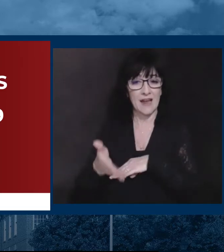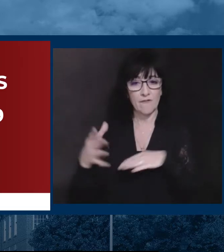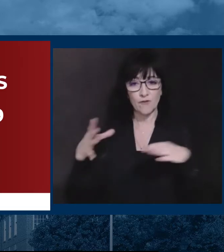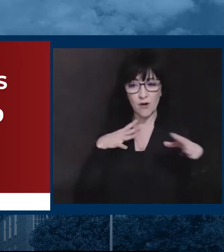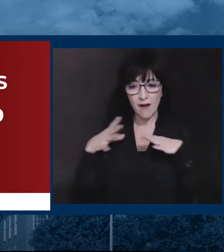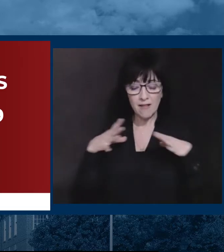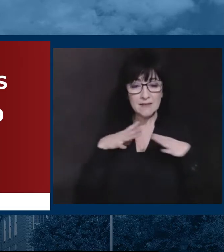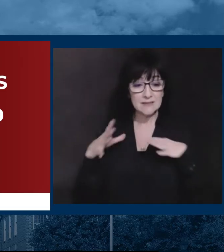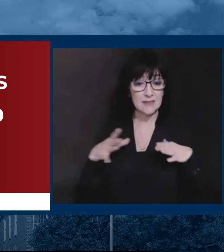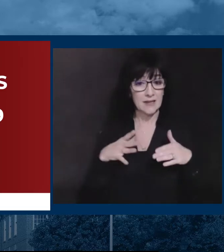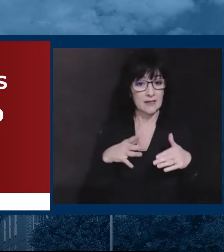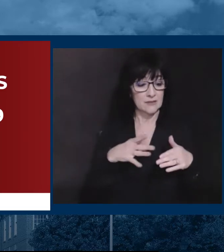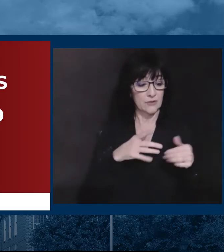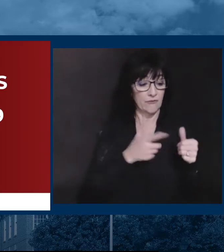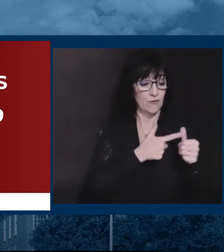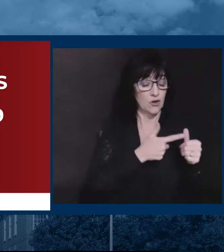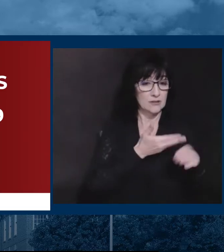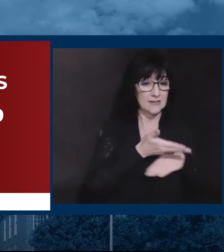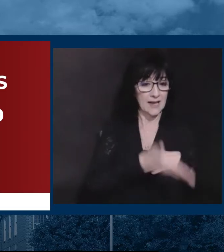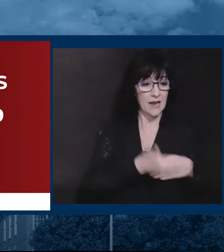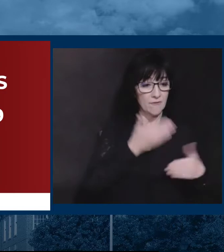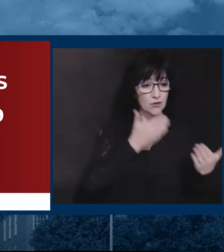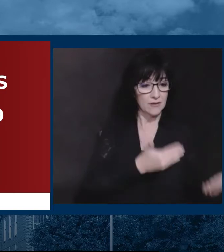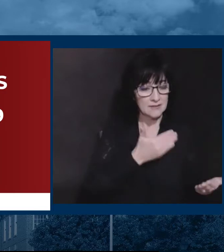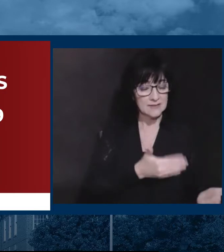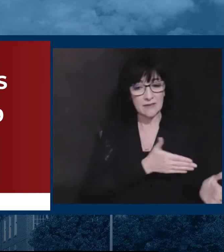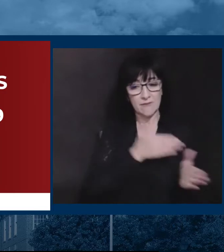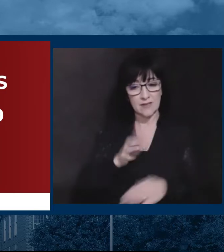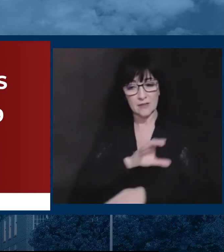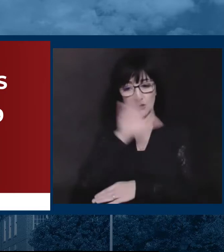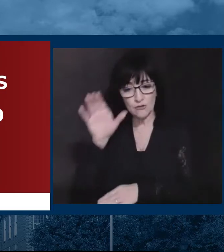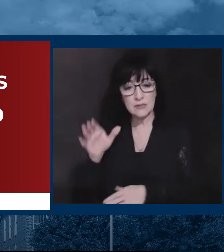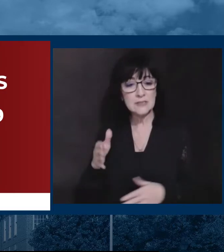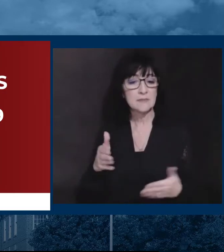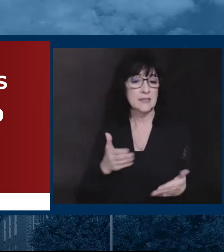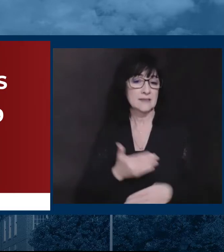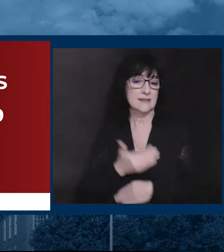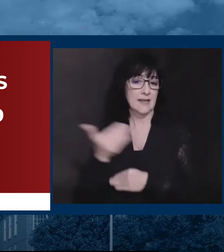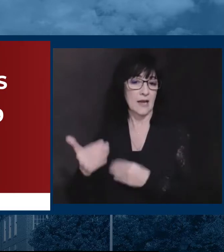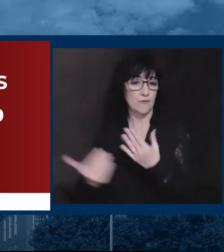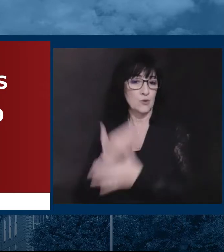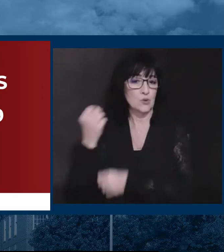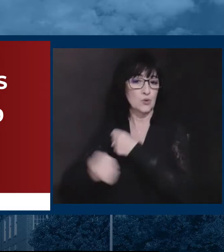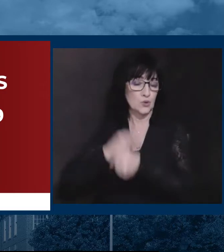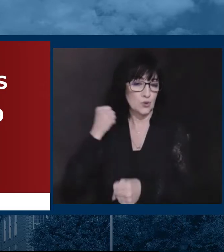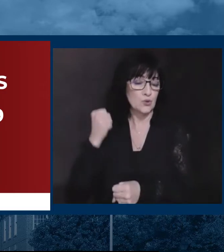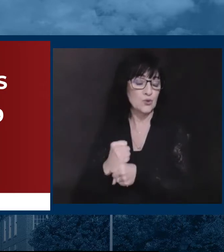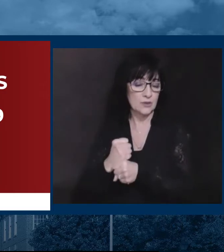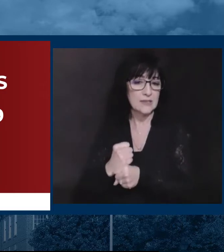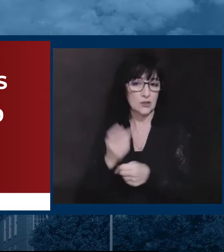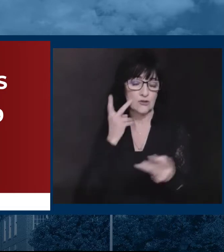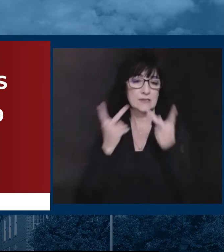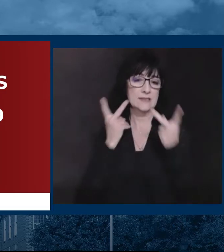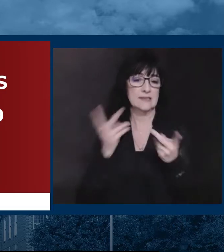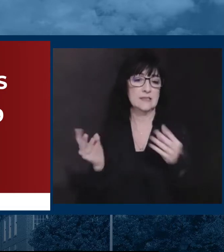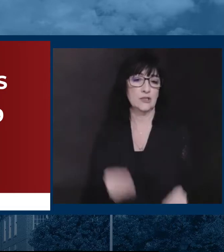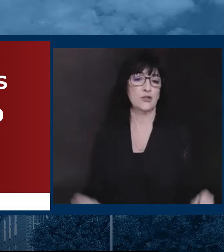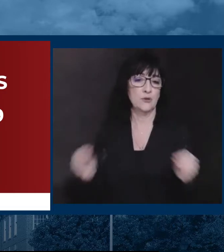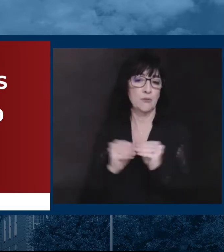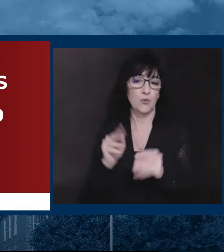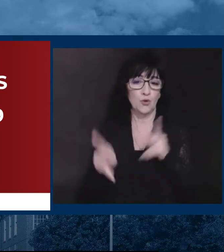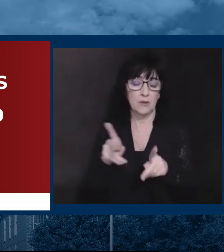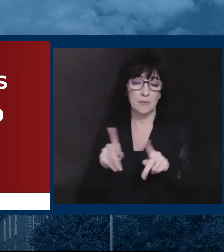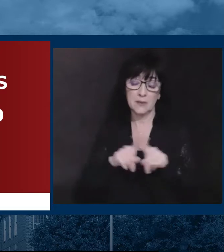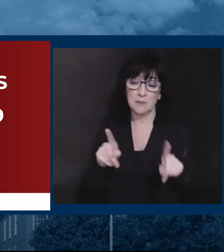expected increase that we're going to see in hospitalizations from the Christmas, New Year's celebrations. Hopefully, we have our fingers crossed that